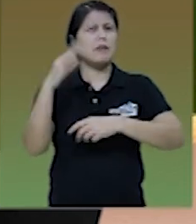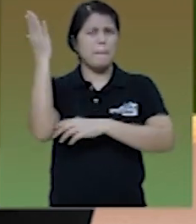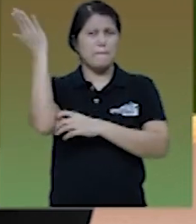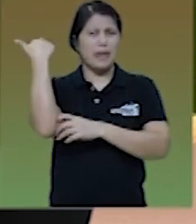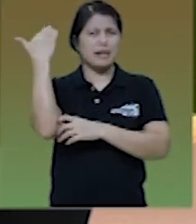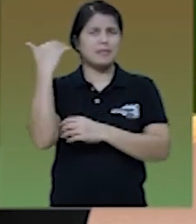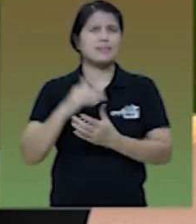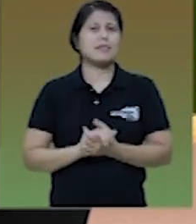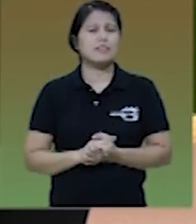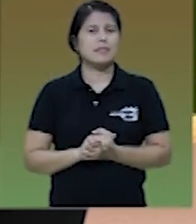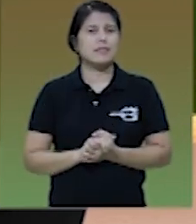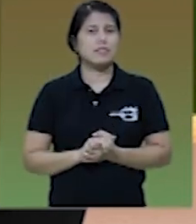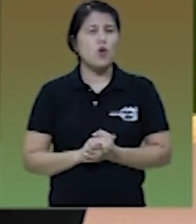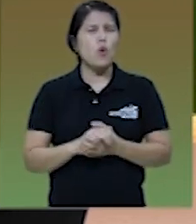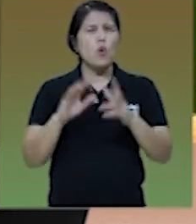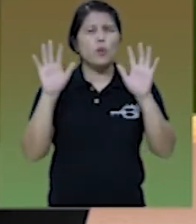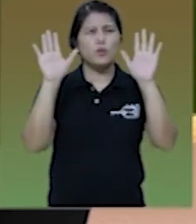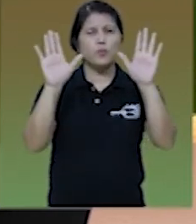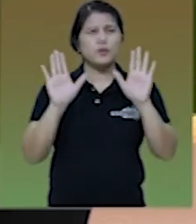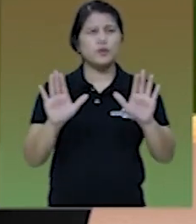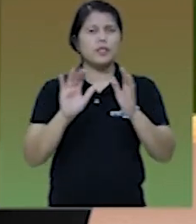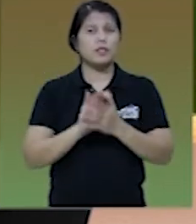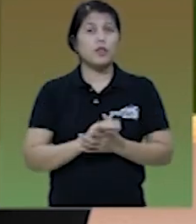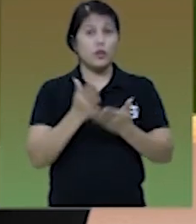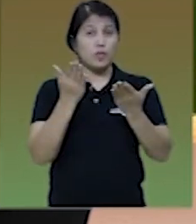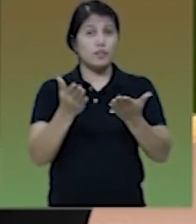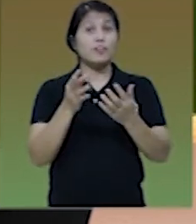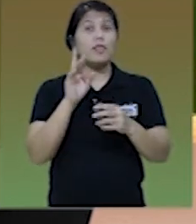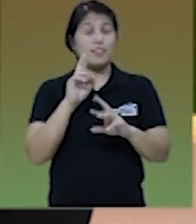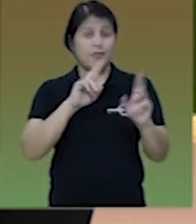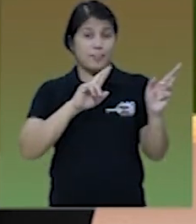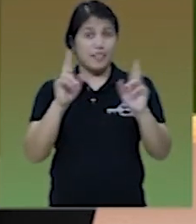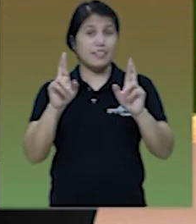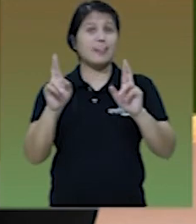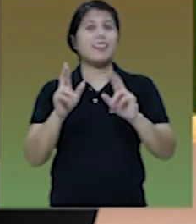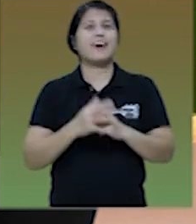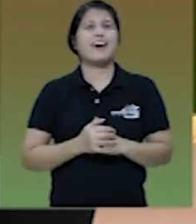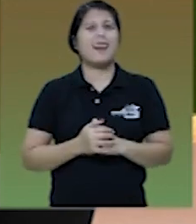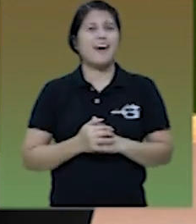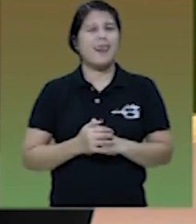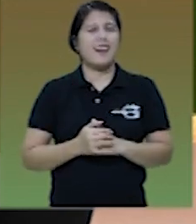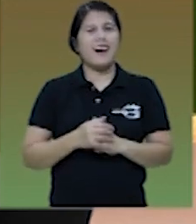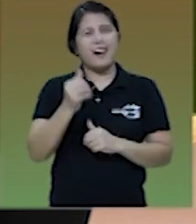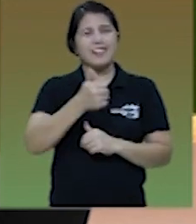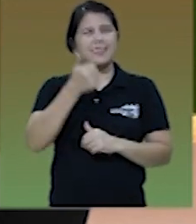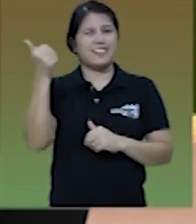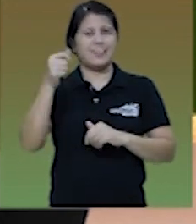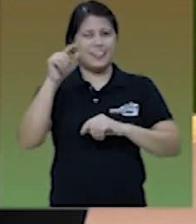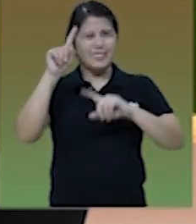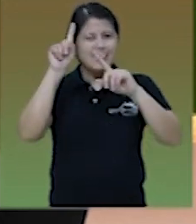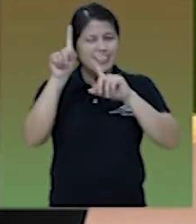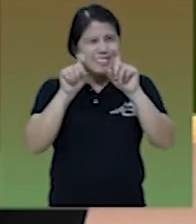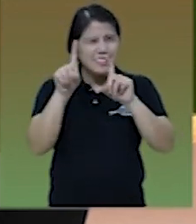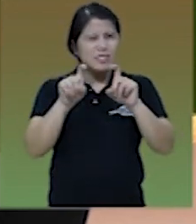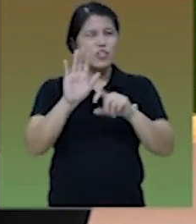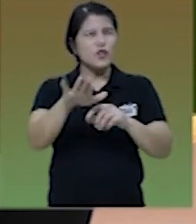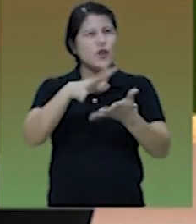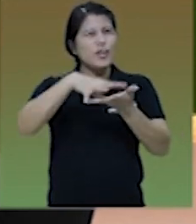past. That was great! You are now ready for this another round of testing your